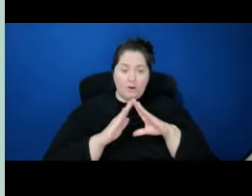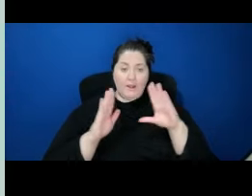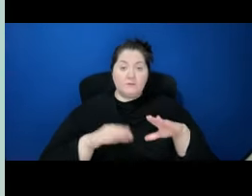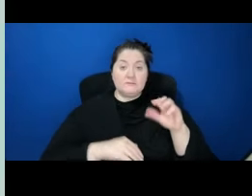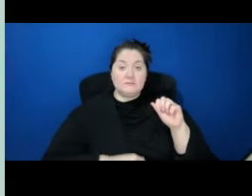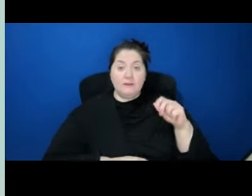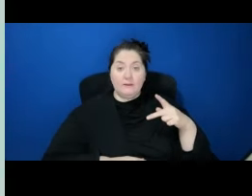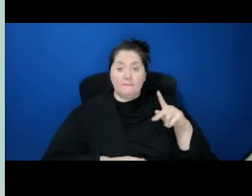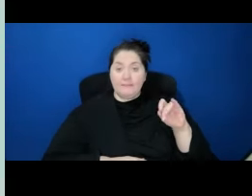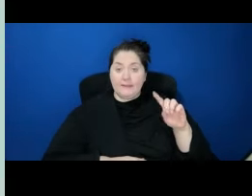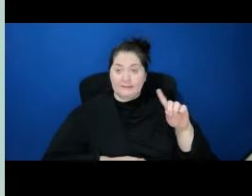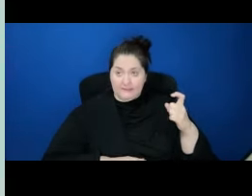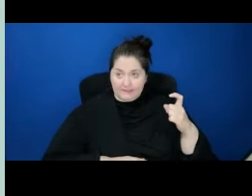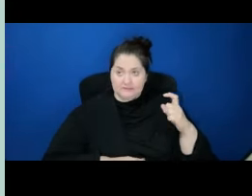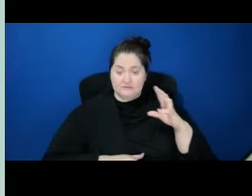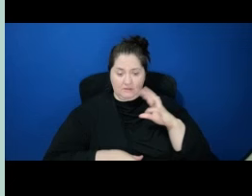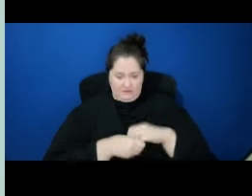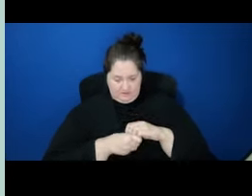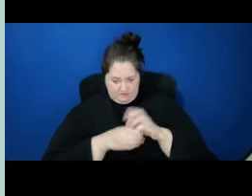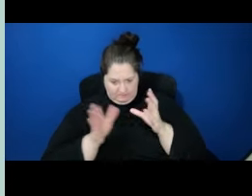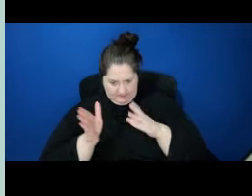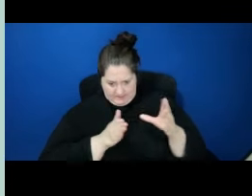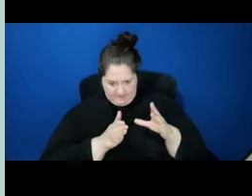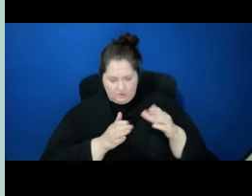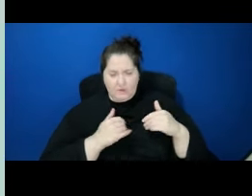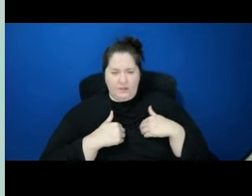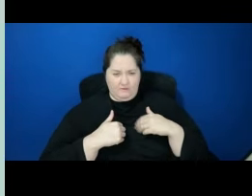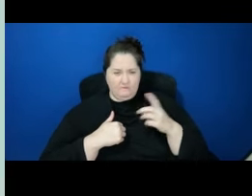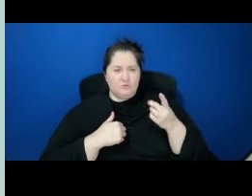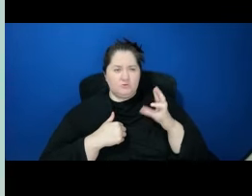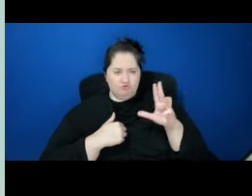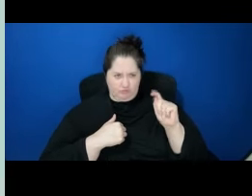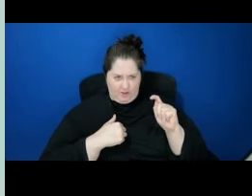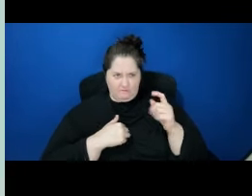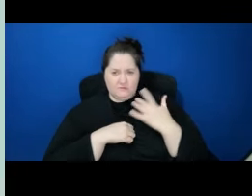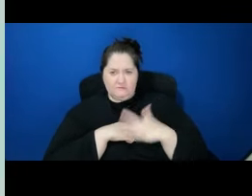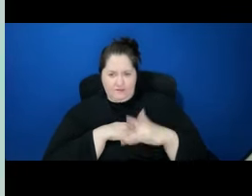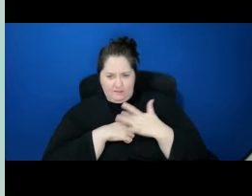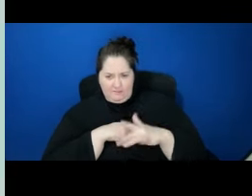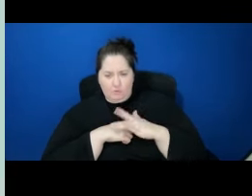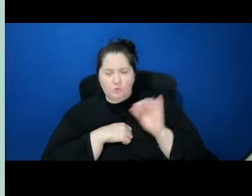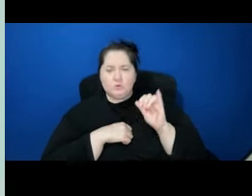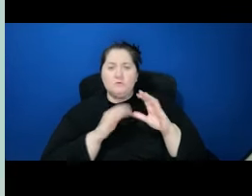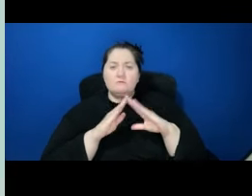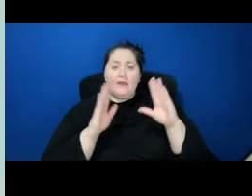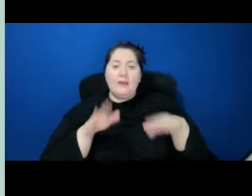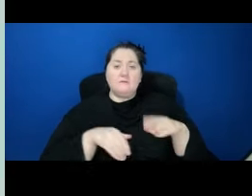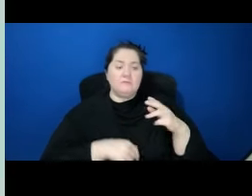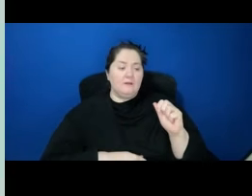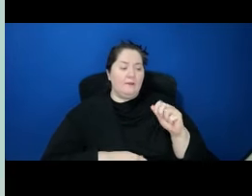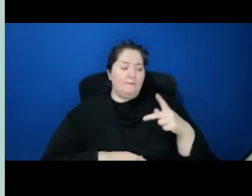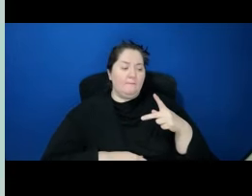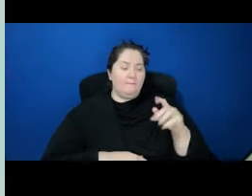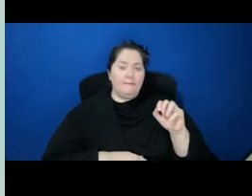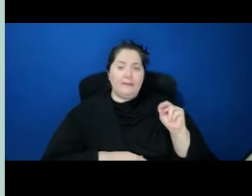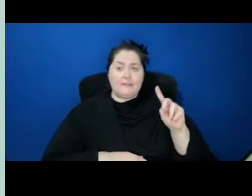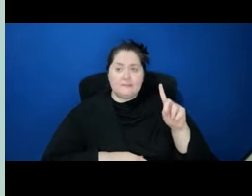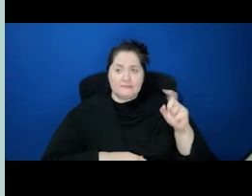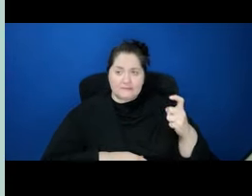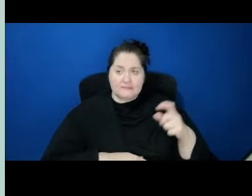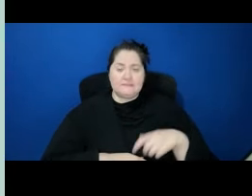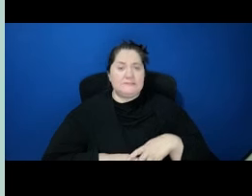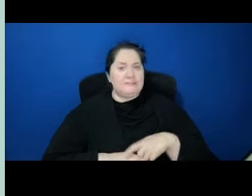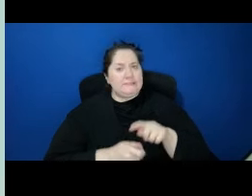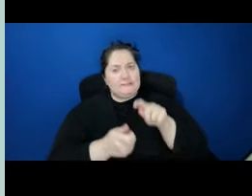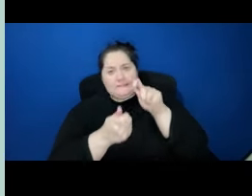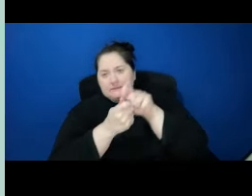is part of the plan. We also have a draft that's available of that housing appendix. It is a very